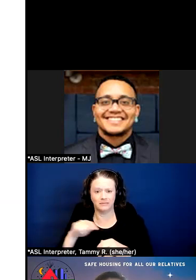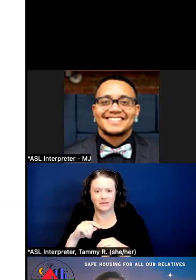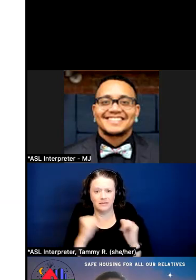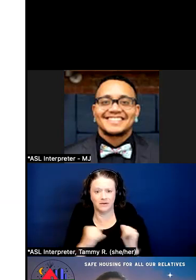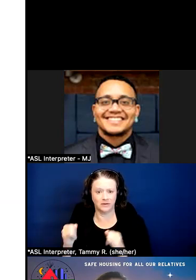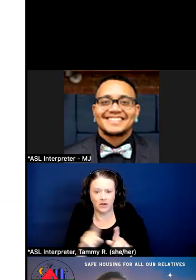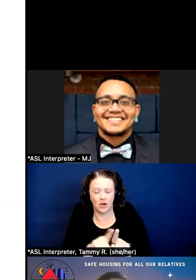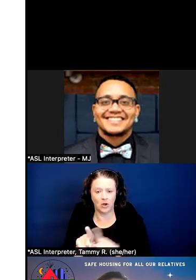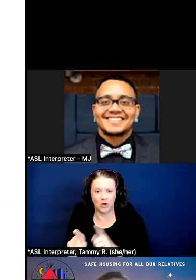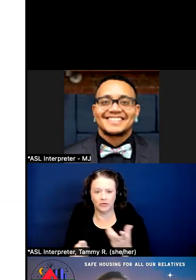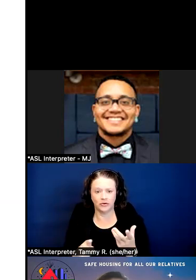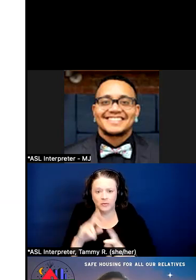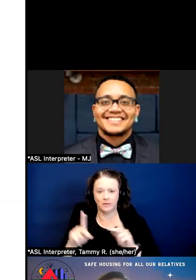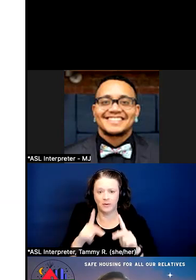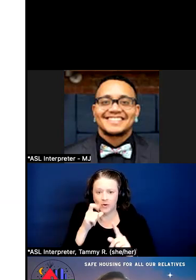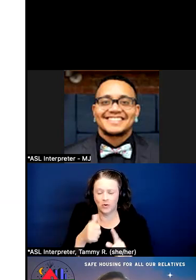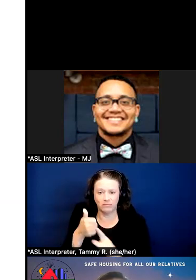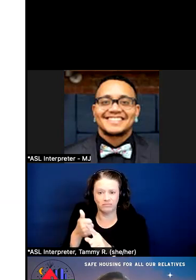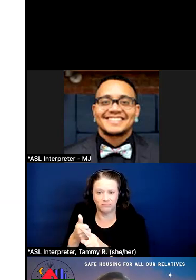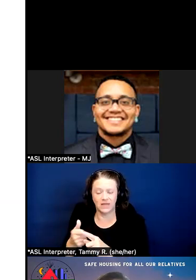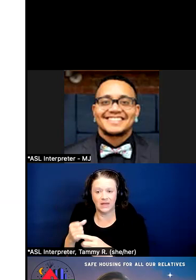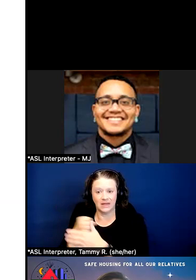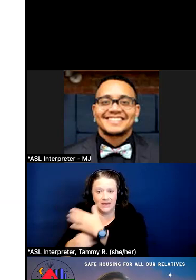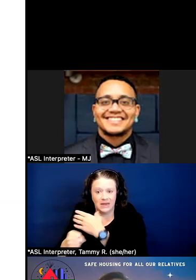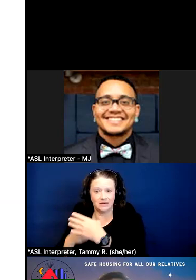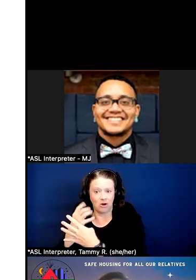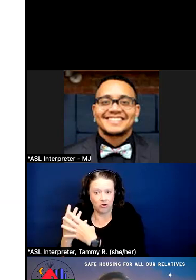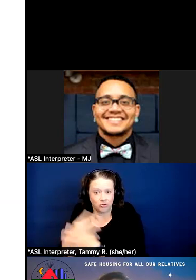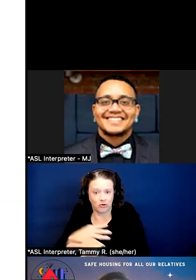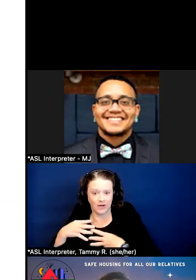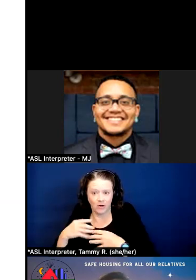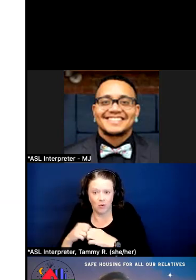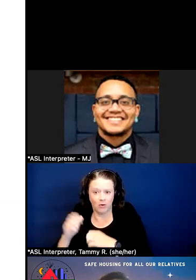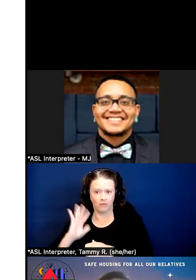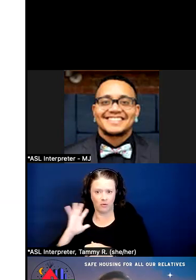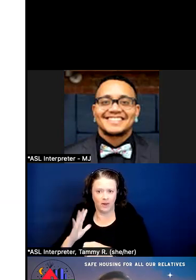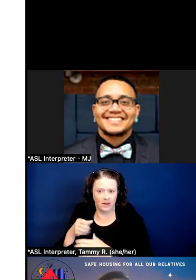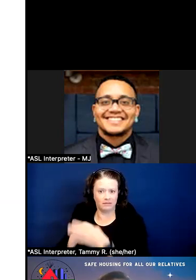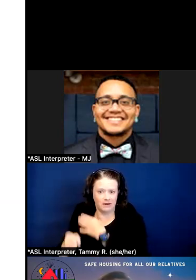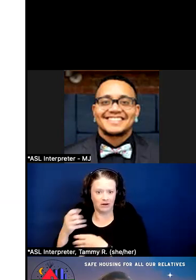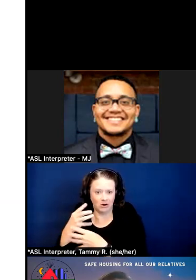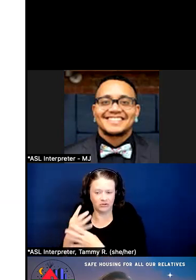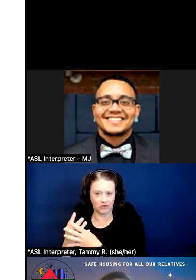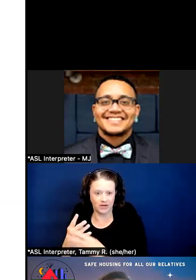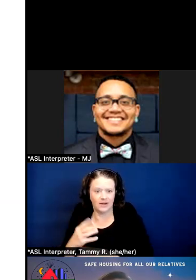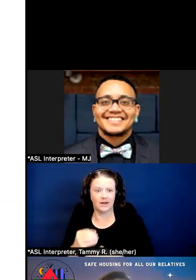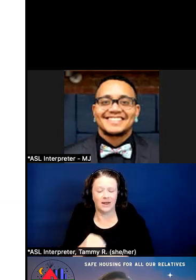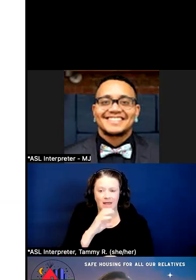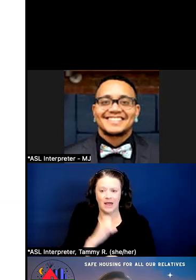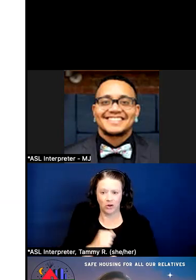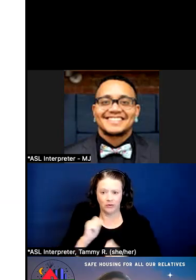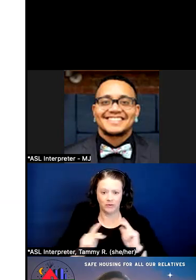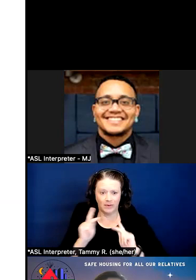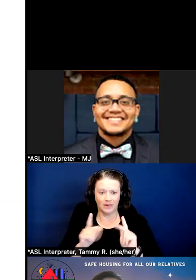and formerly incarcerated survivors, our elders, our disability community, and then of course our youth, with